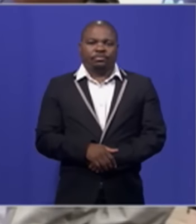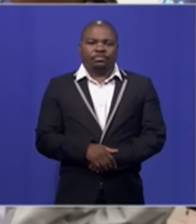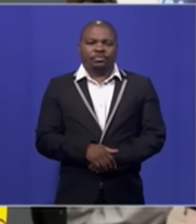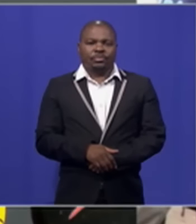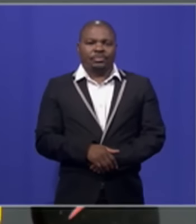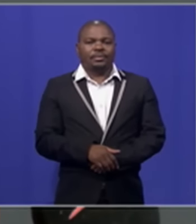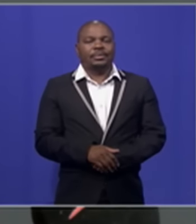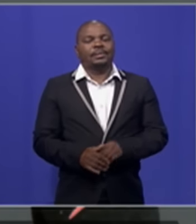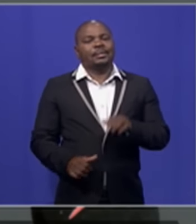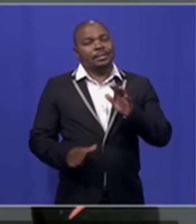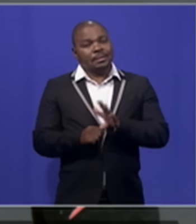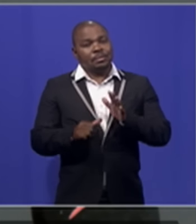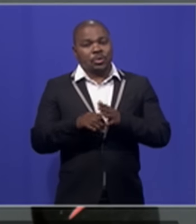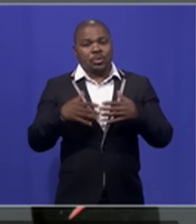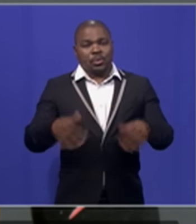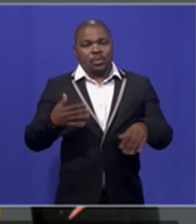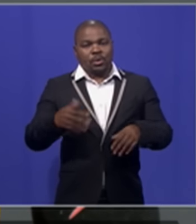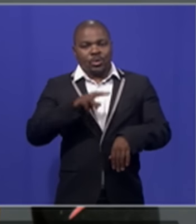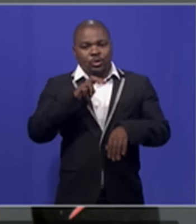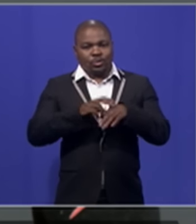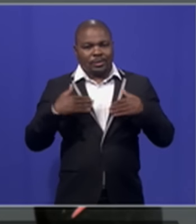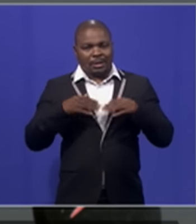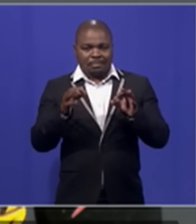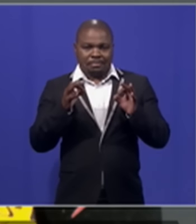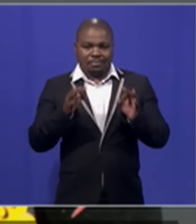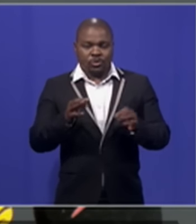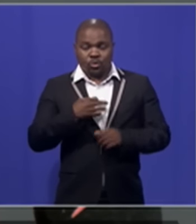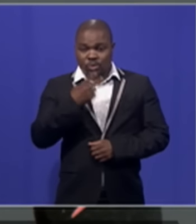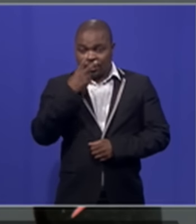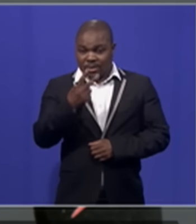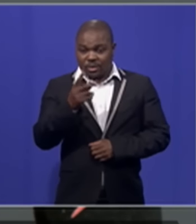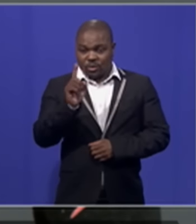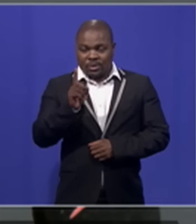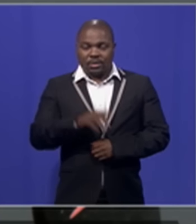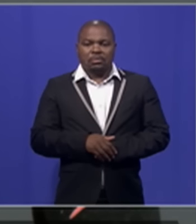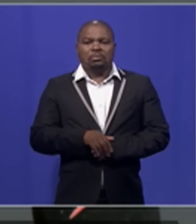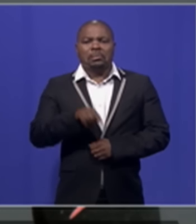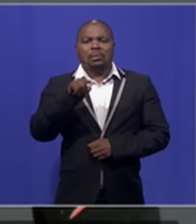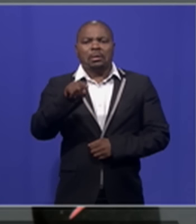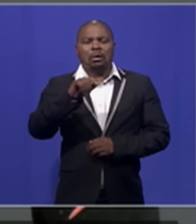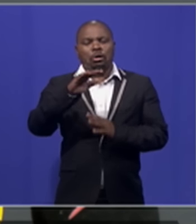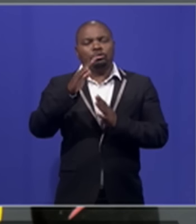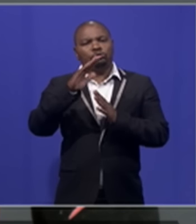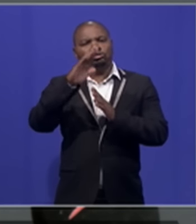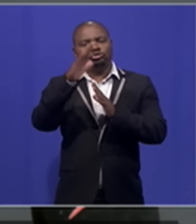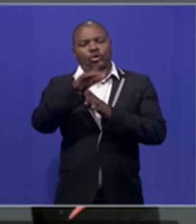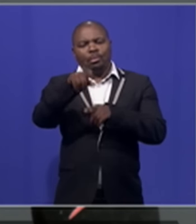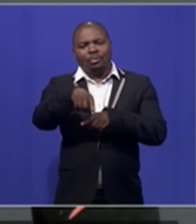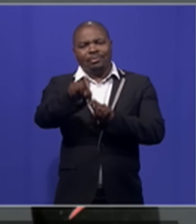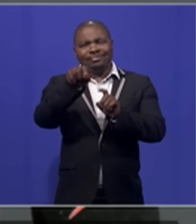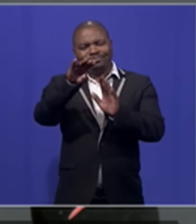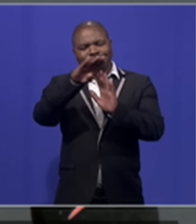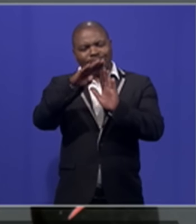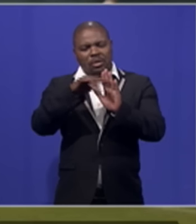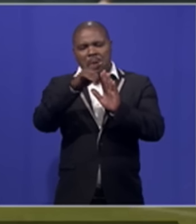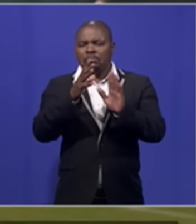It's very important to start on the front foot. As you can see, the top of Dolog is a bit